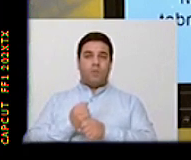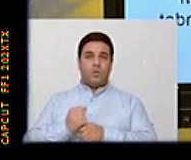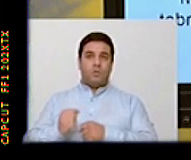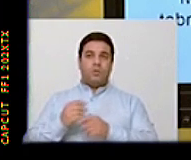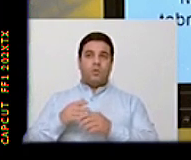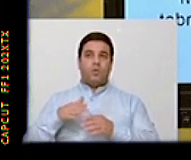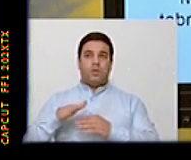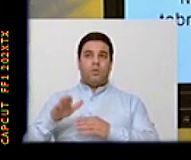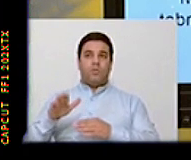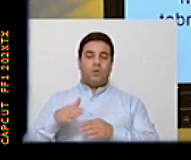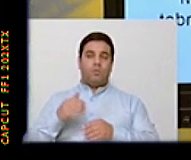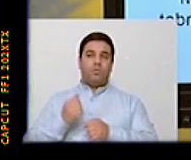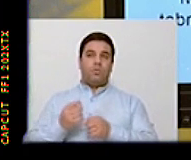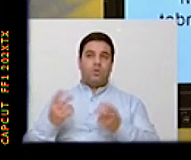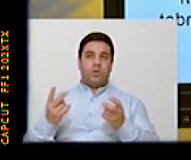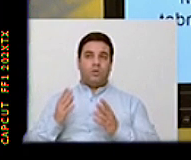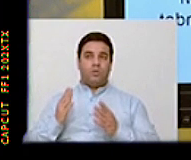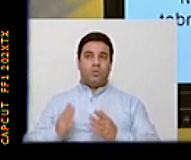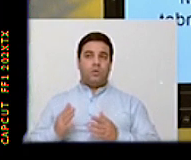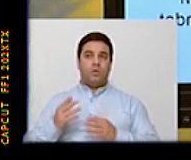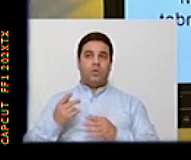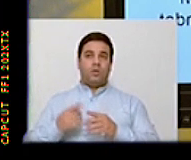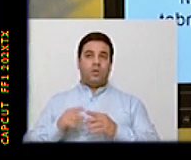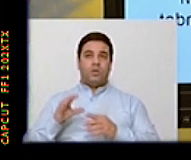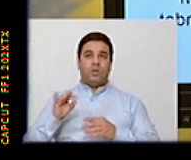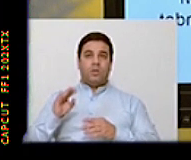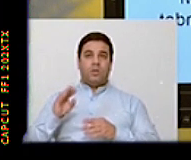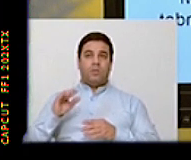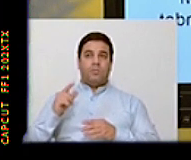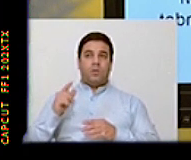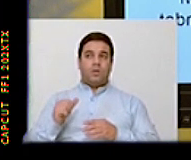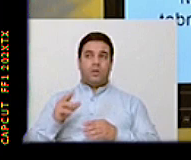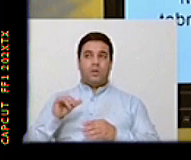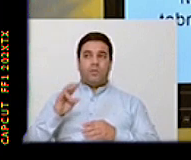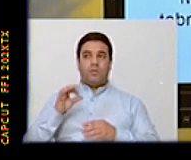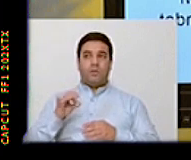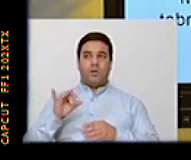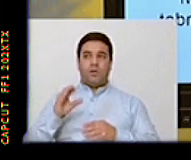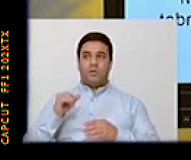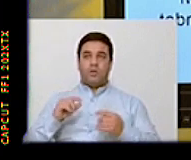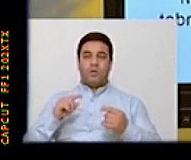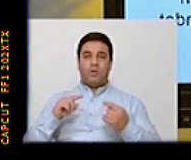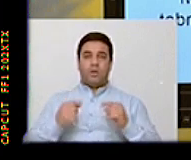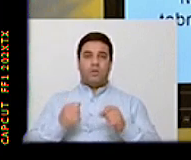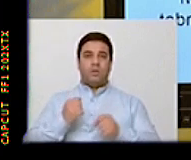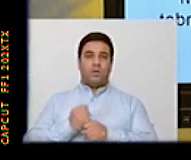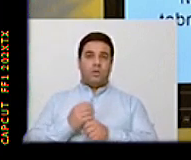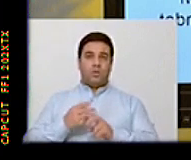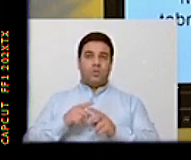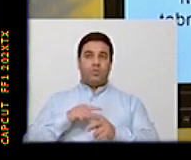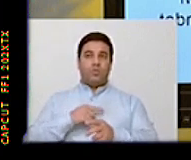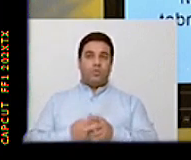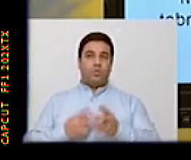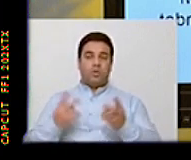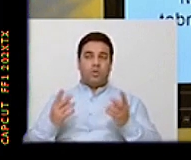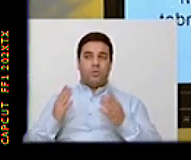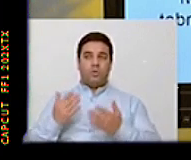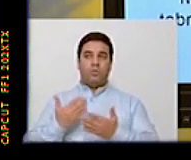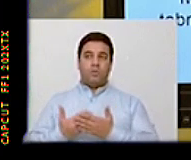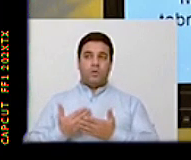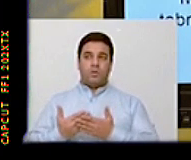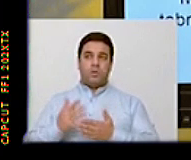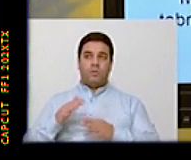majburlab tebrantirib turish kerak bo'ladi. Ya'ni sistemaga davriy ravishda ta'sir qiladigan kuch kerak bo'ladi.